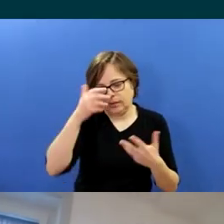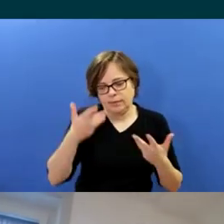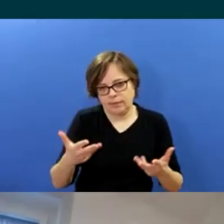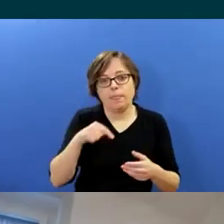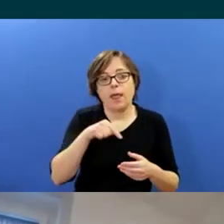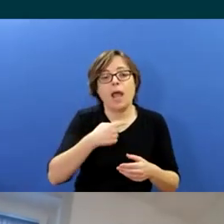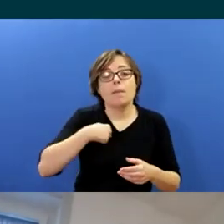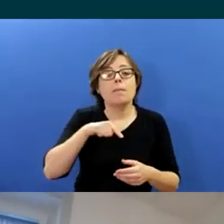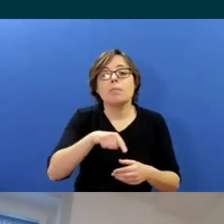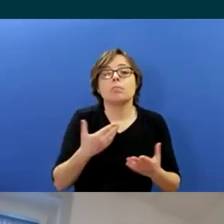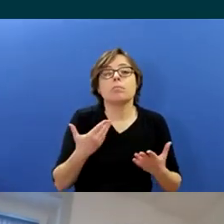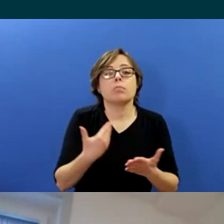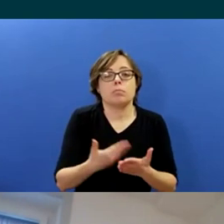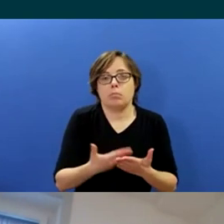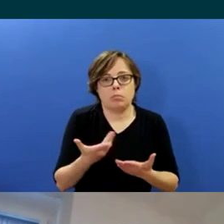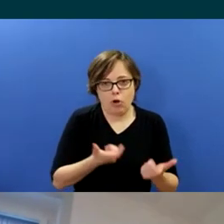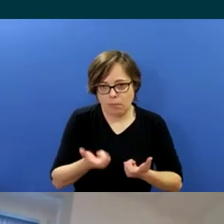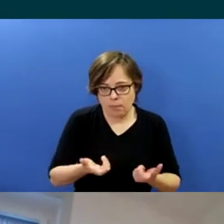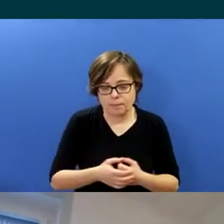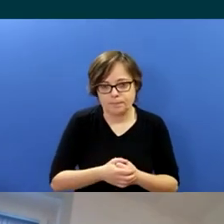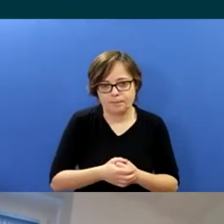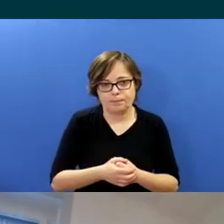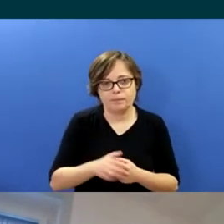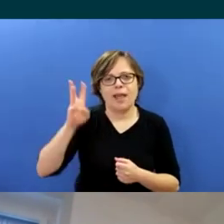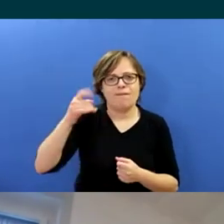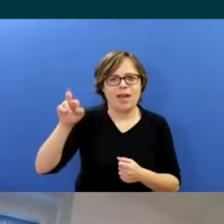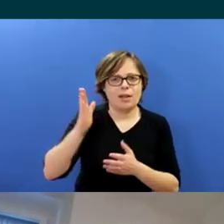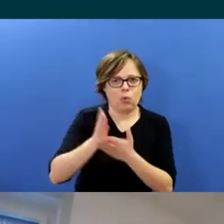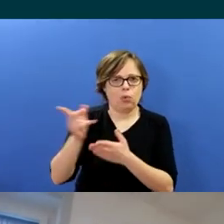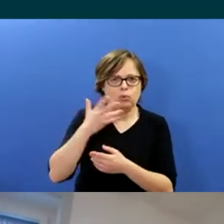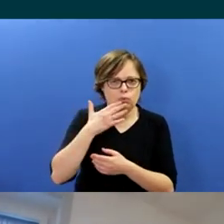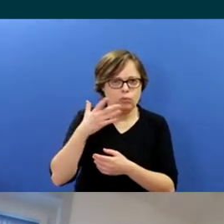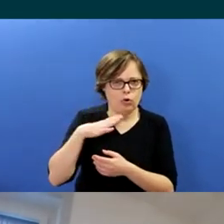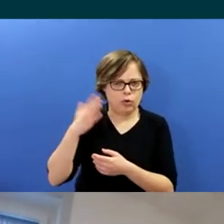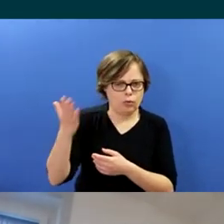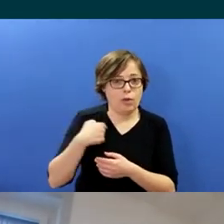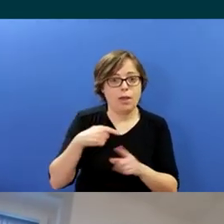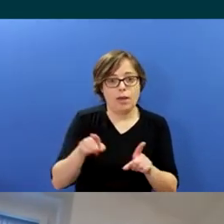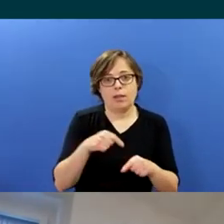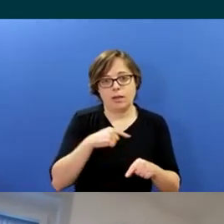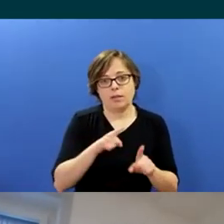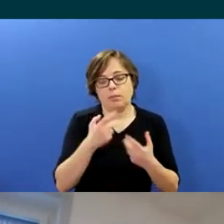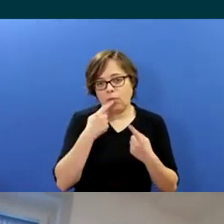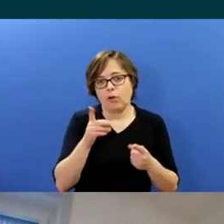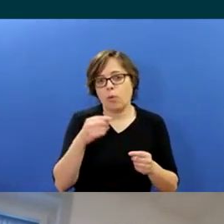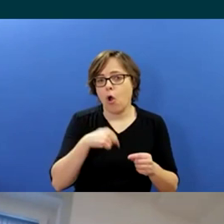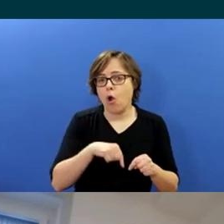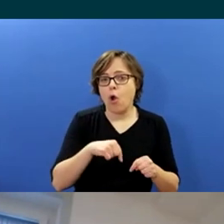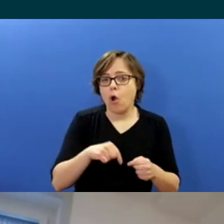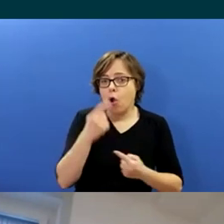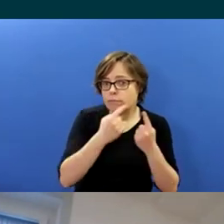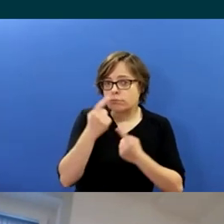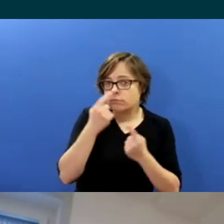Also, Werner mentioned that already too, and we have the same understanding of smart city projects in this